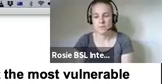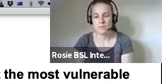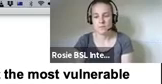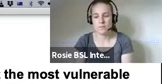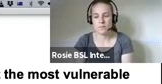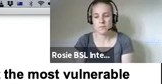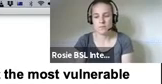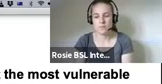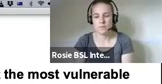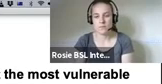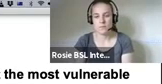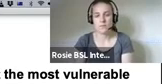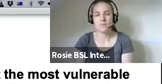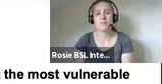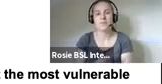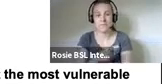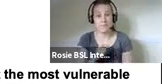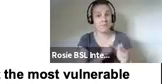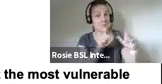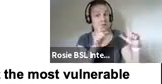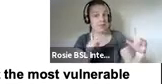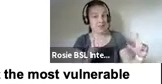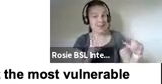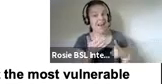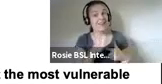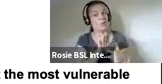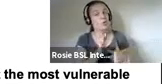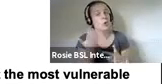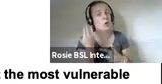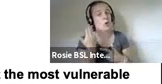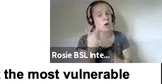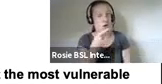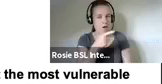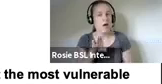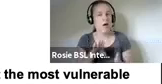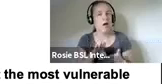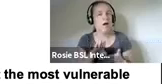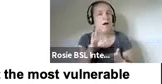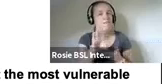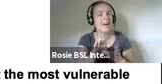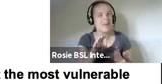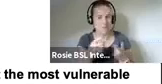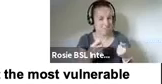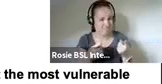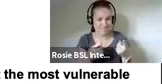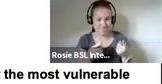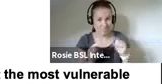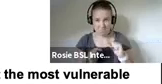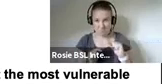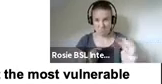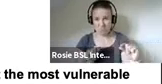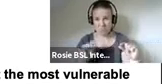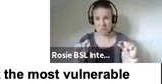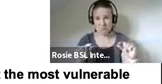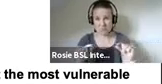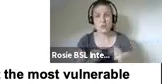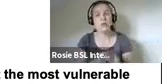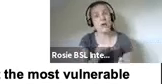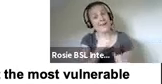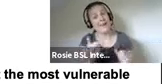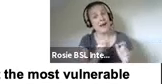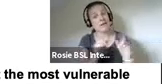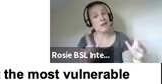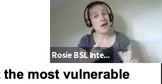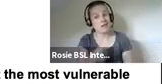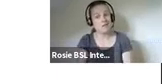Yes, this is the slide that was shown earlier about the investment levels, showing how shockingly low they actually are. We can go to the next slide.